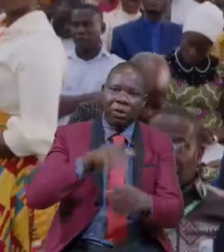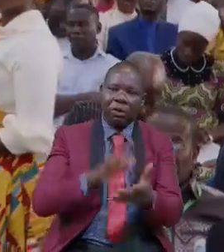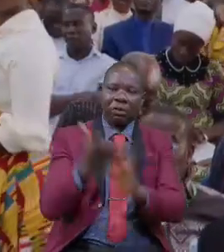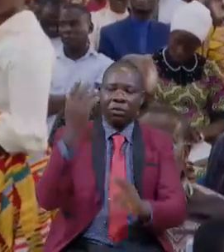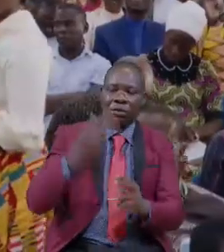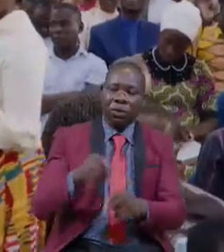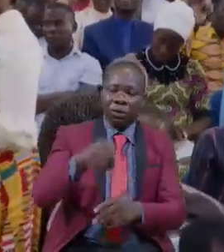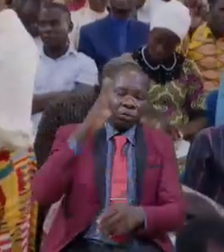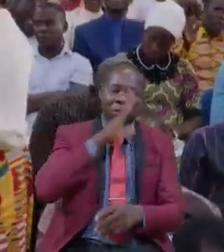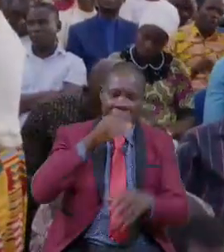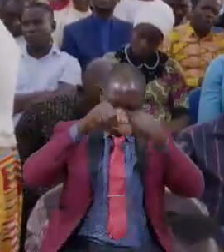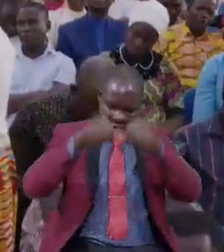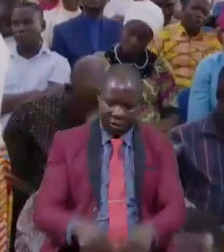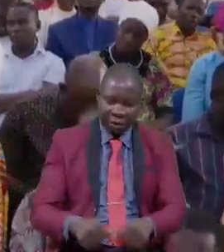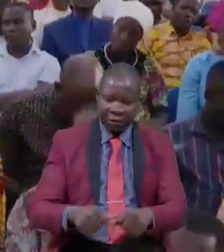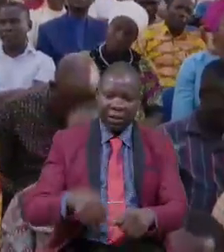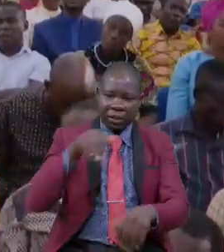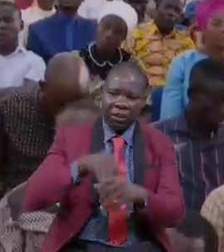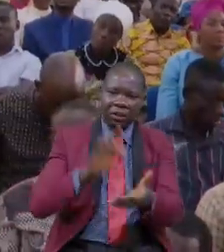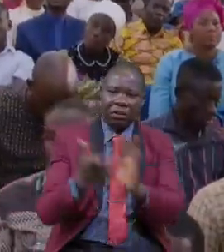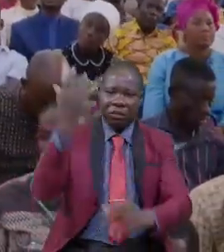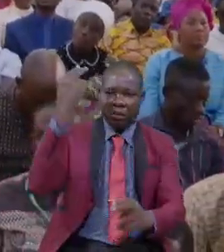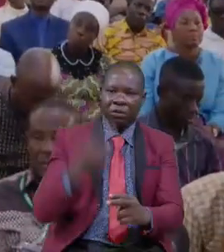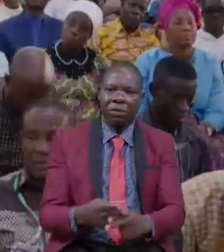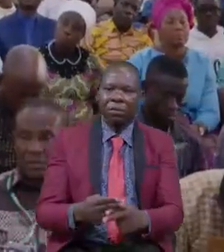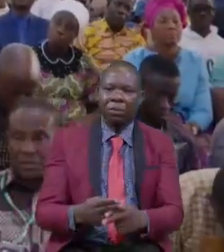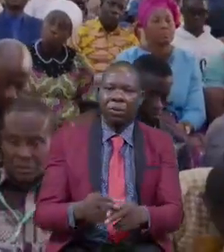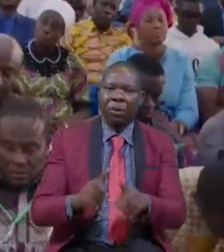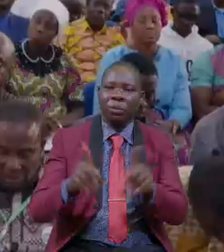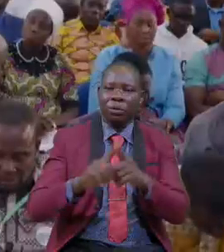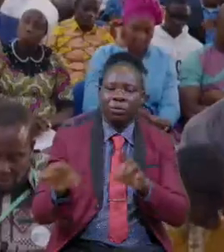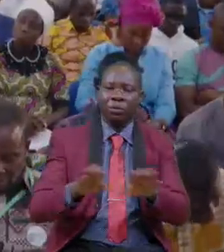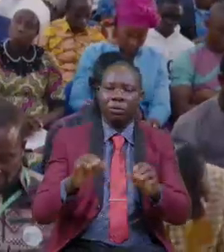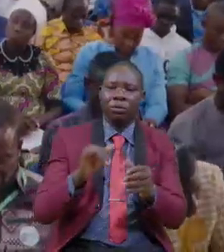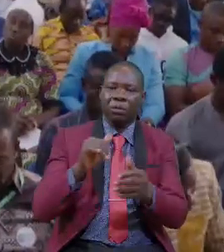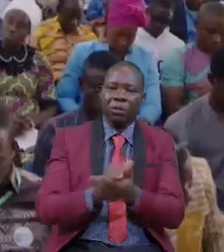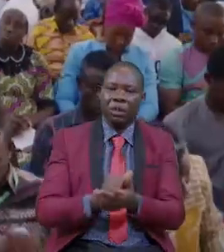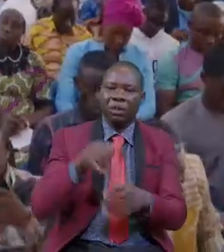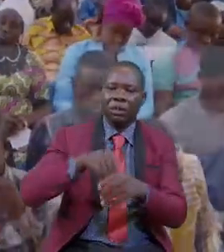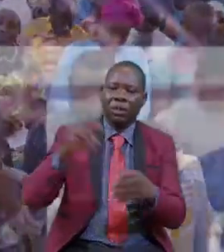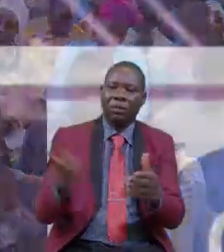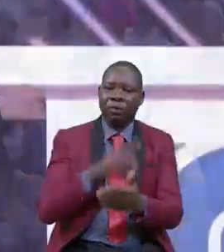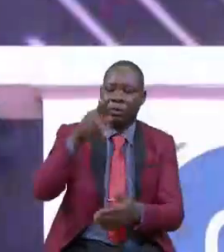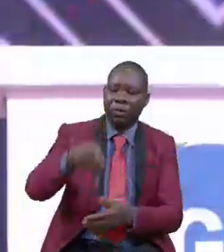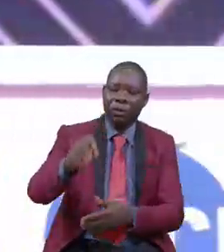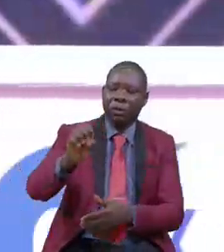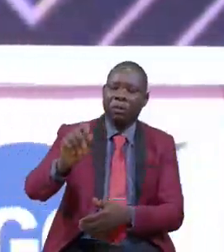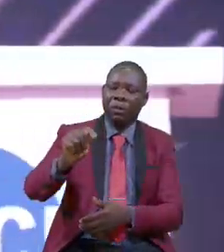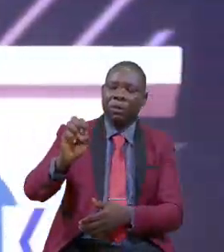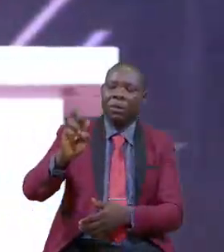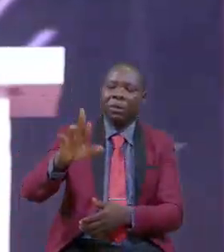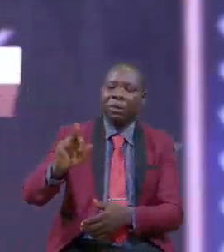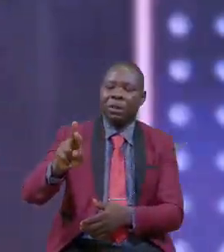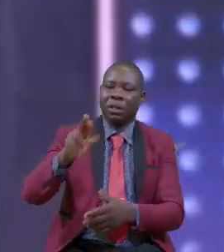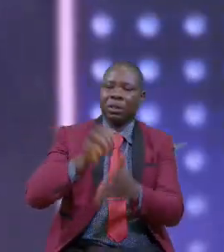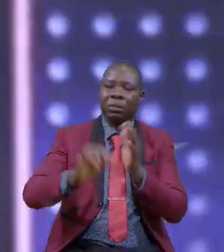name. Amen. But to do that, look at 1 Peter chapter 5. And I'm reading there